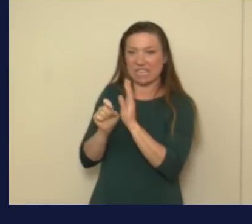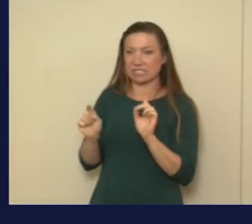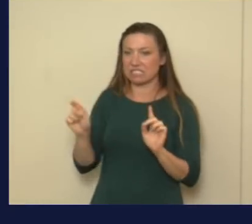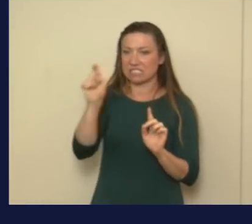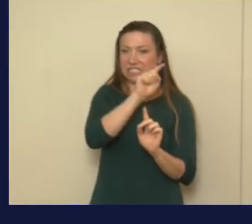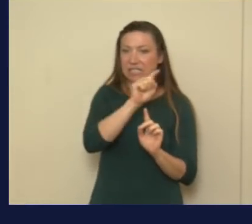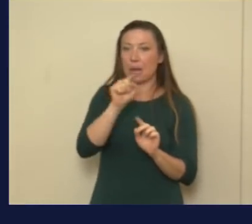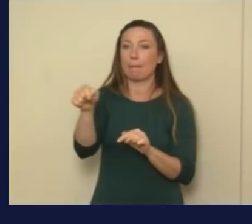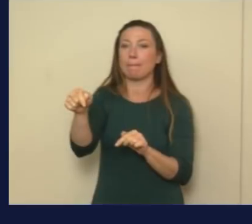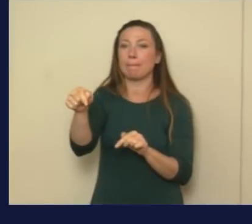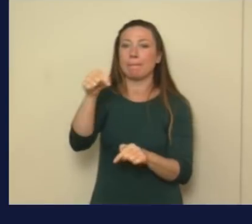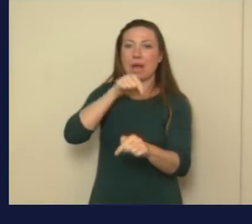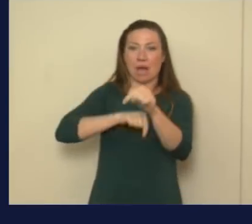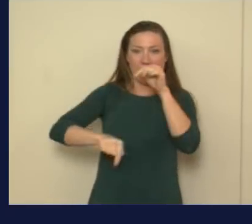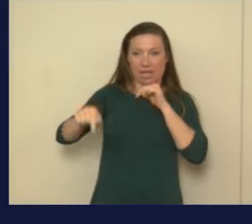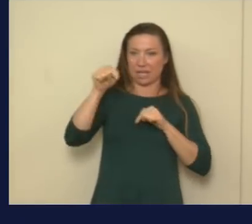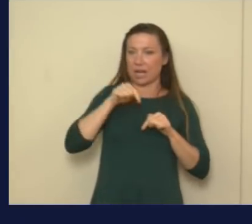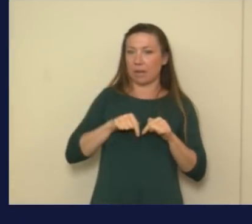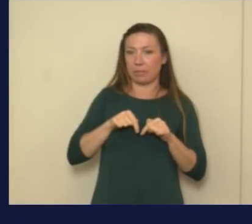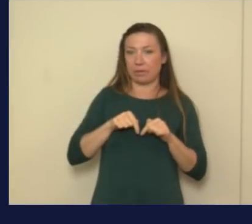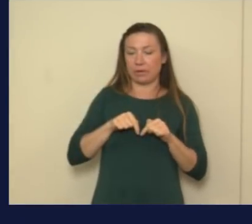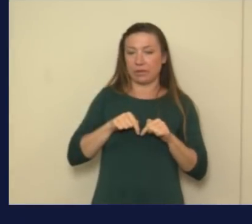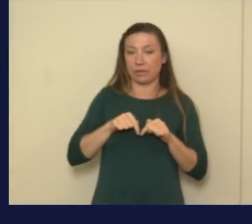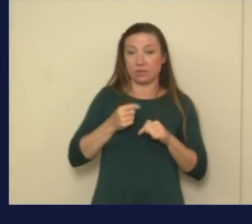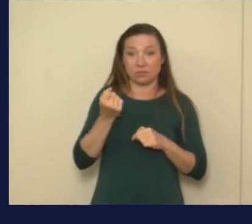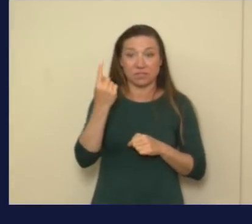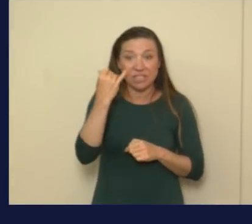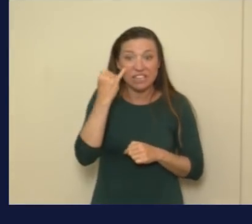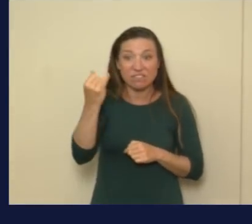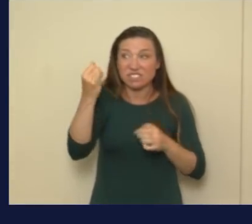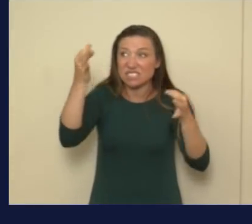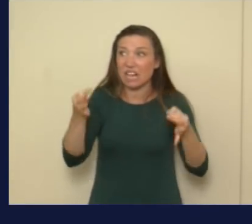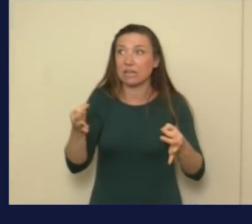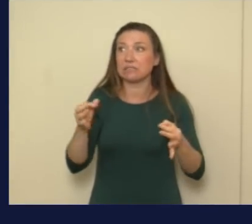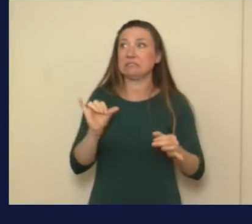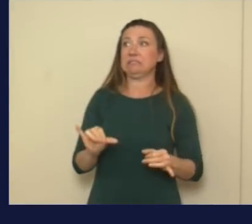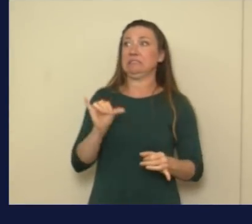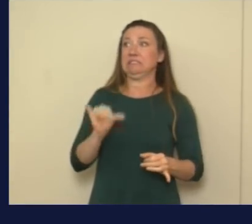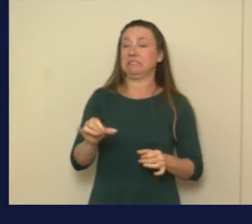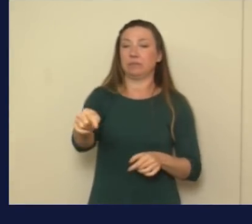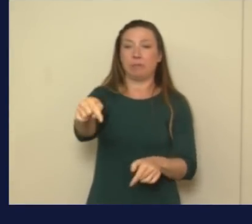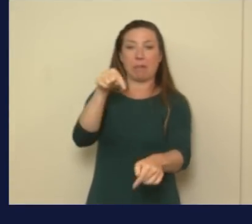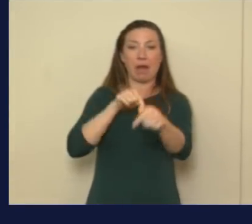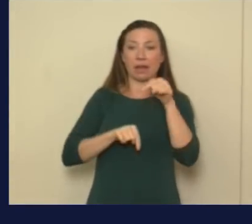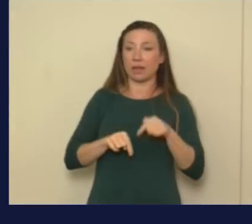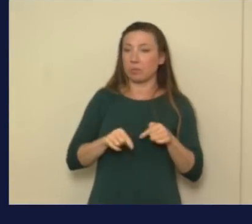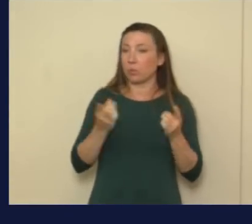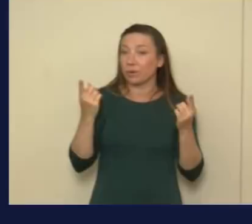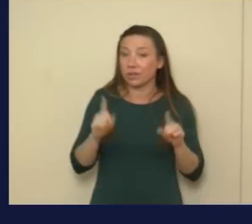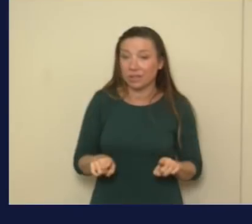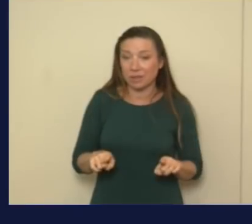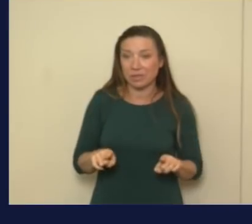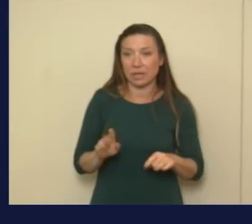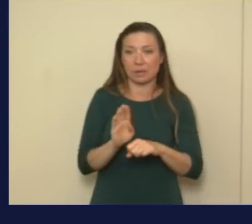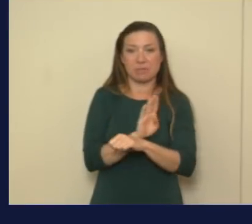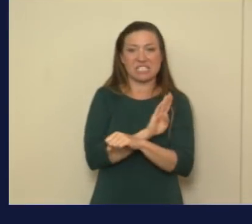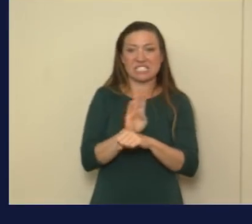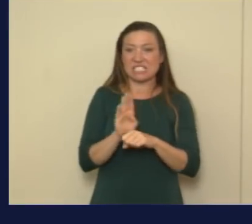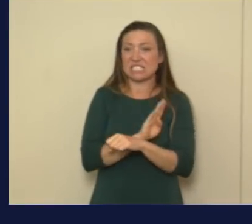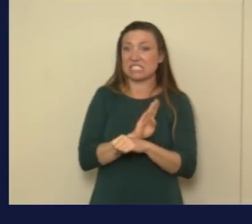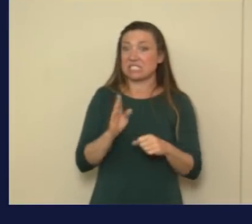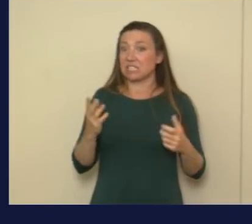They roll back. What happens to businesses when you roll back? They're barely keeping afloat